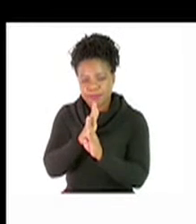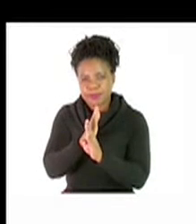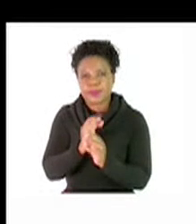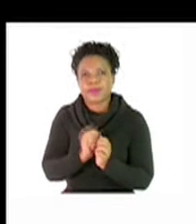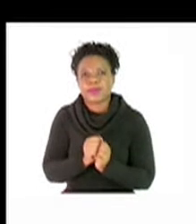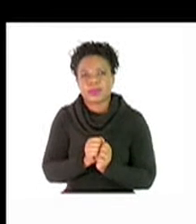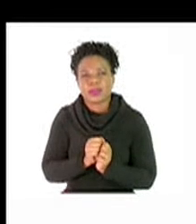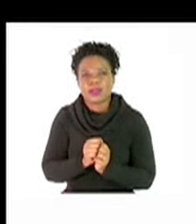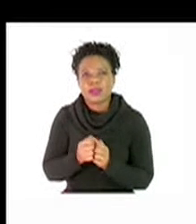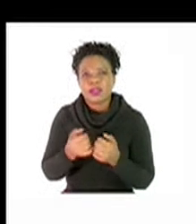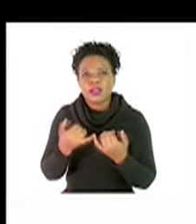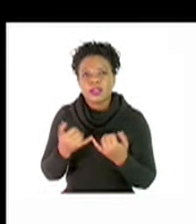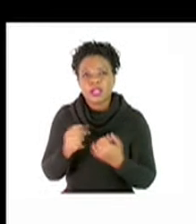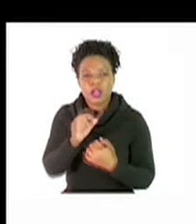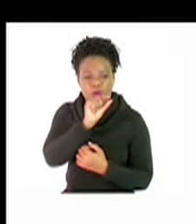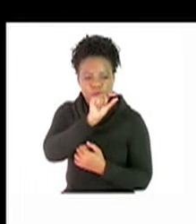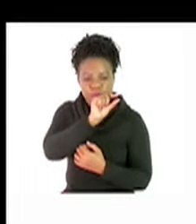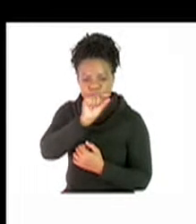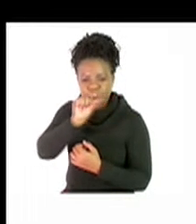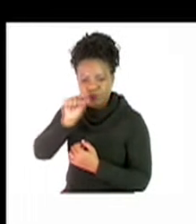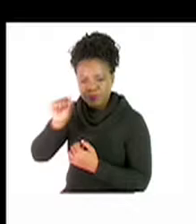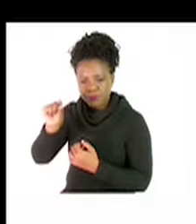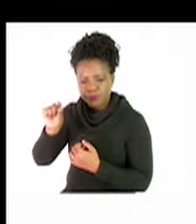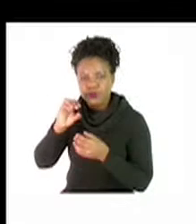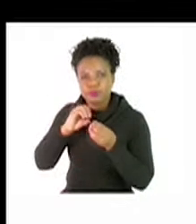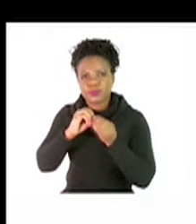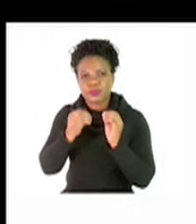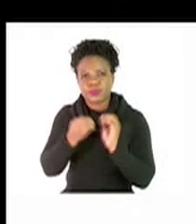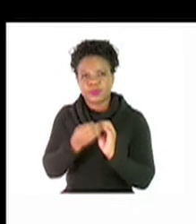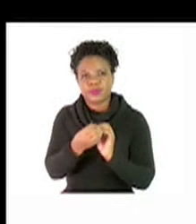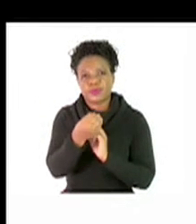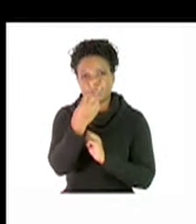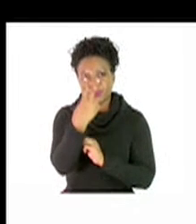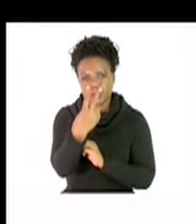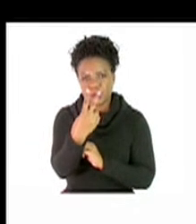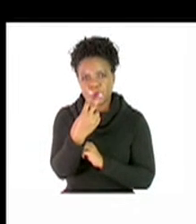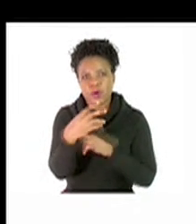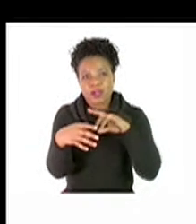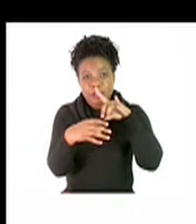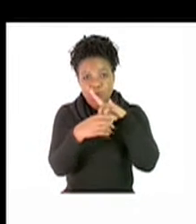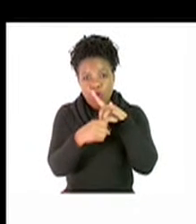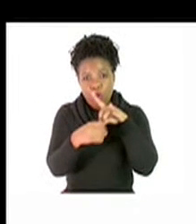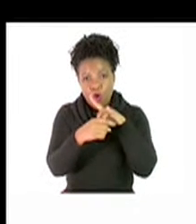Across, that's number 2, we have goat.